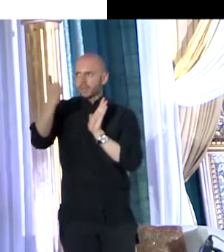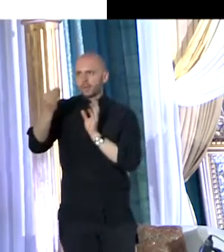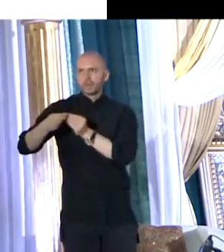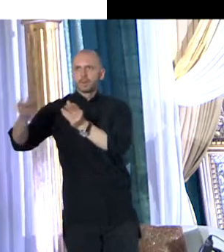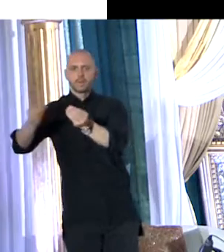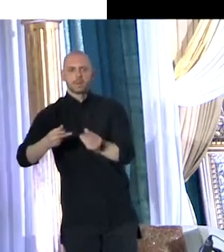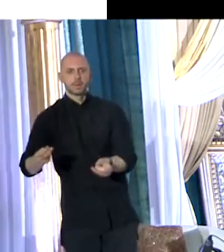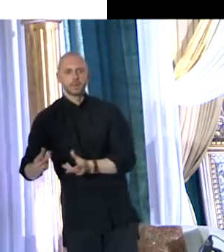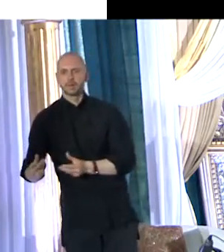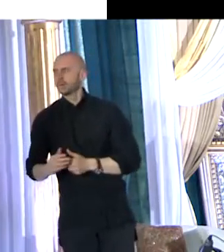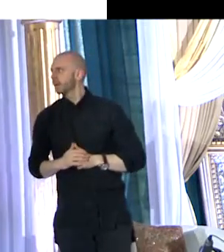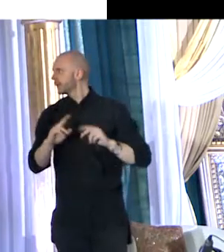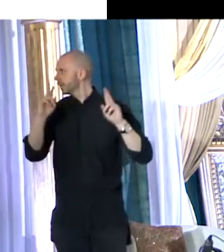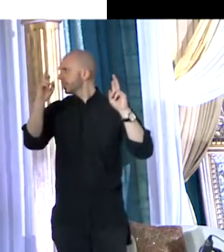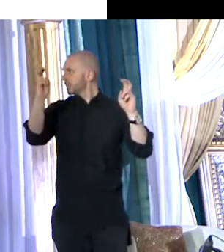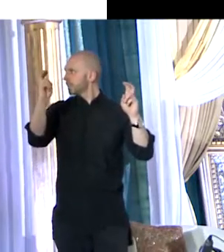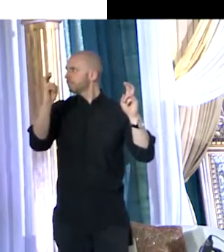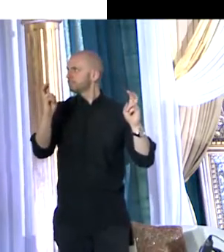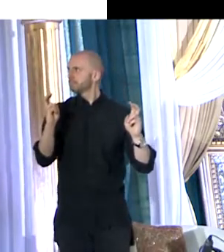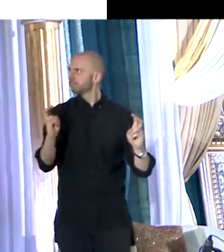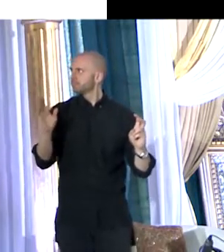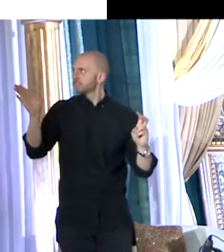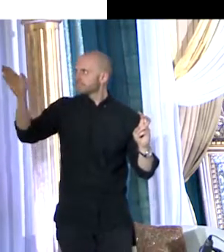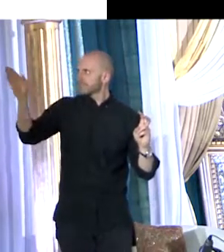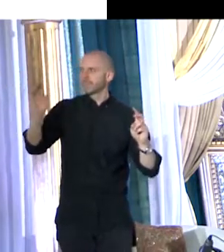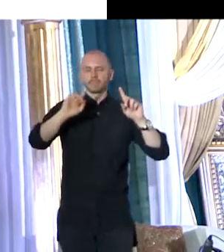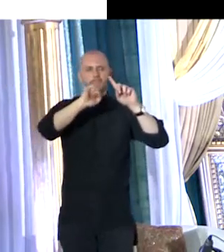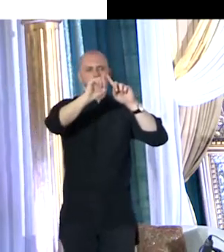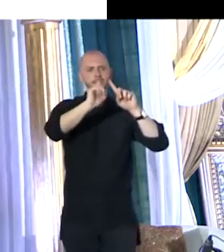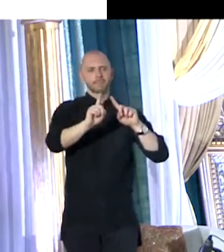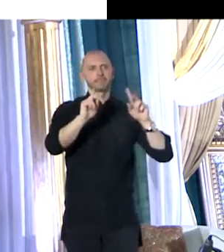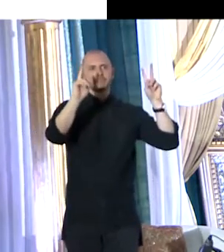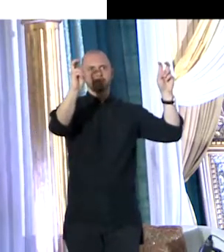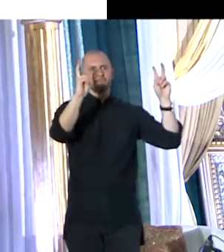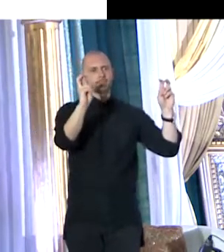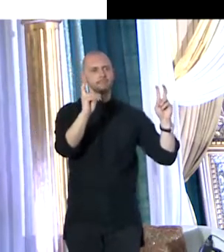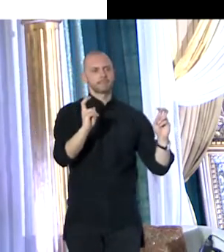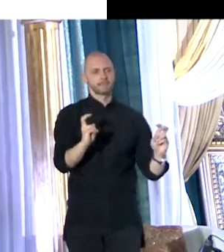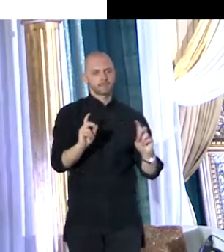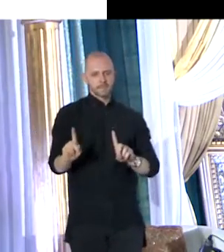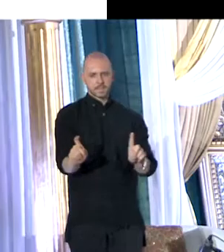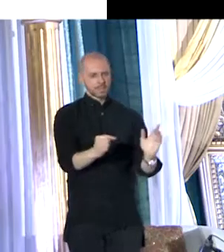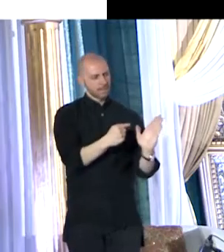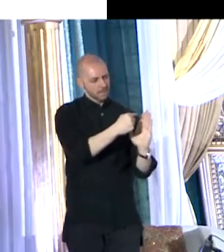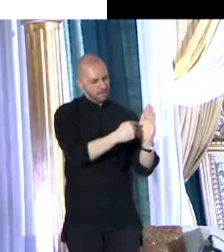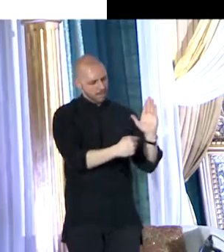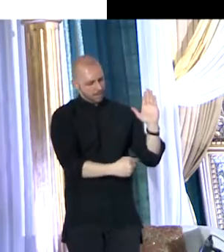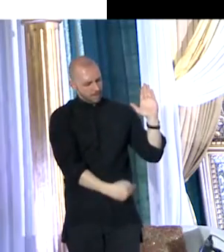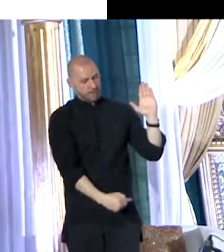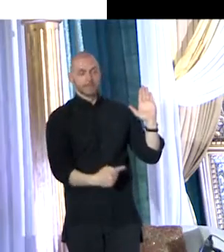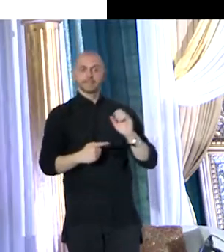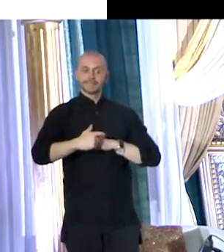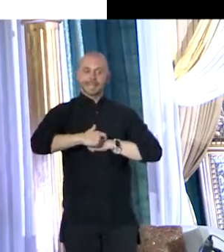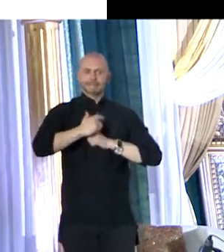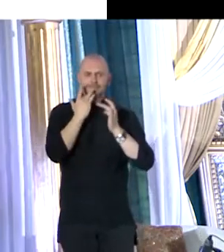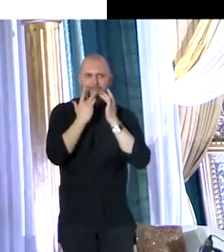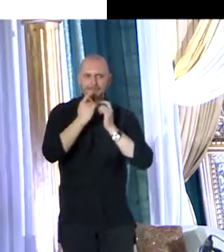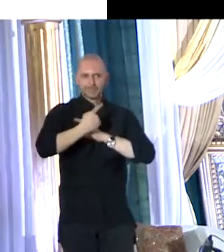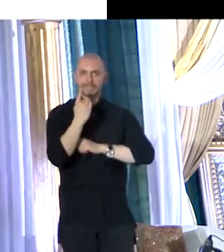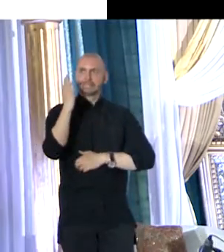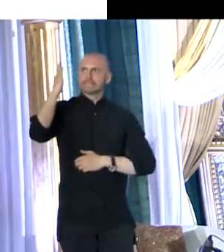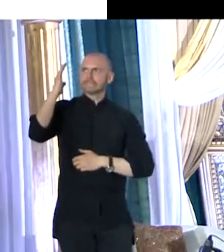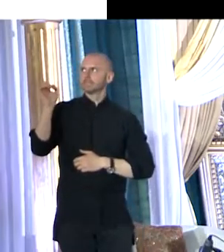are on the slide. You can see that there are a number of themes that were in the survey. I don't have time today to cover all of these